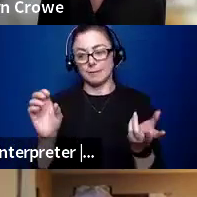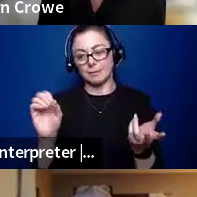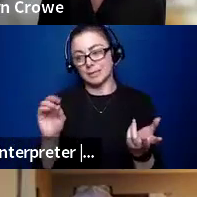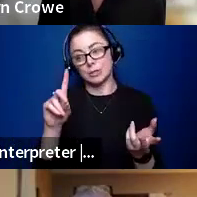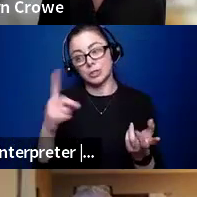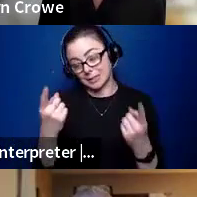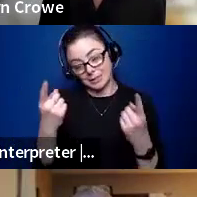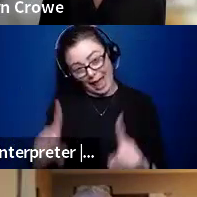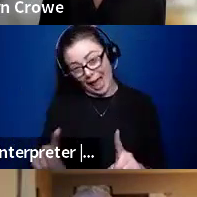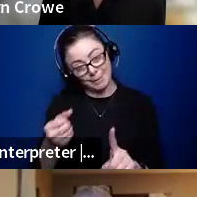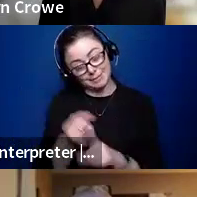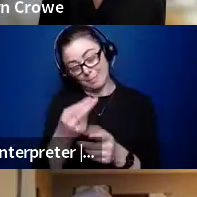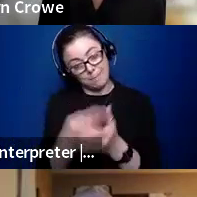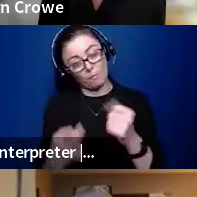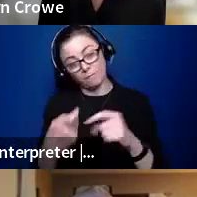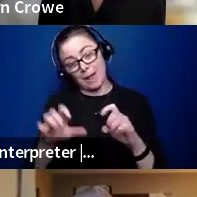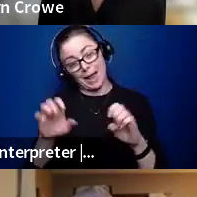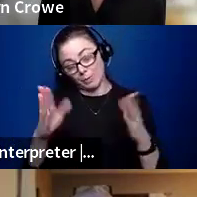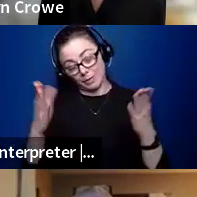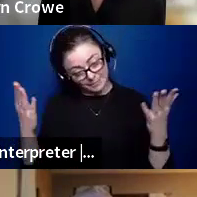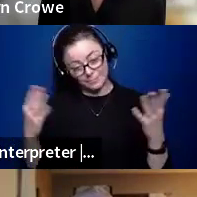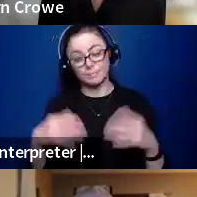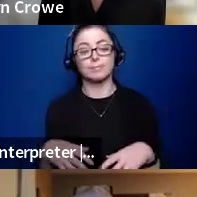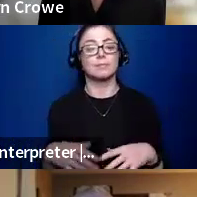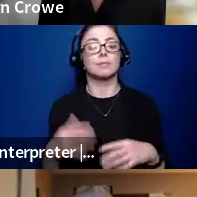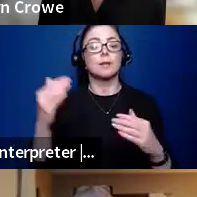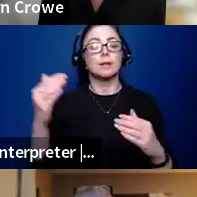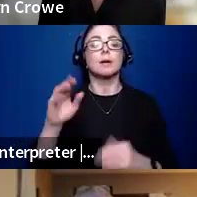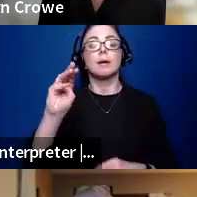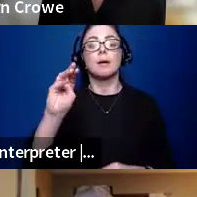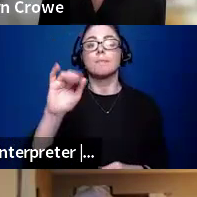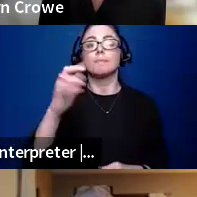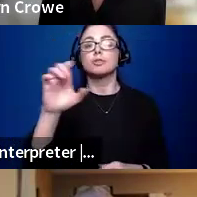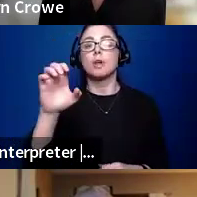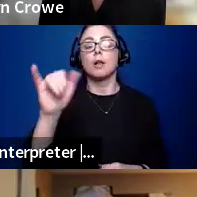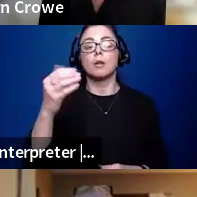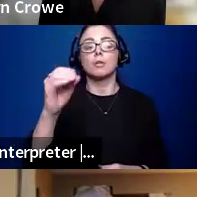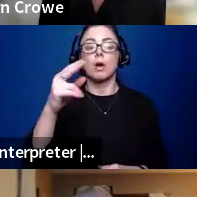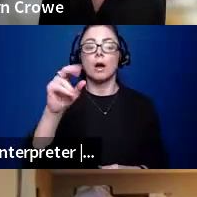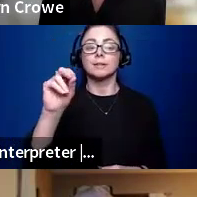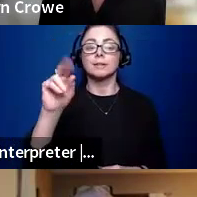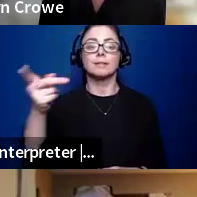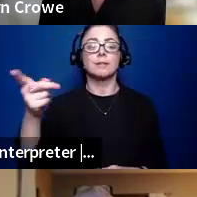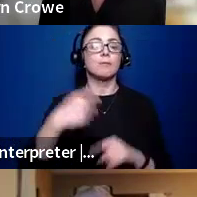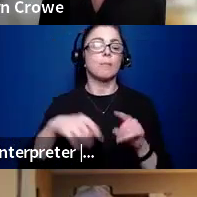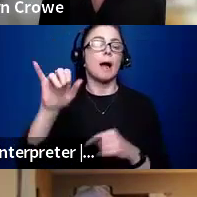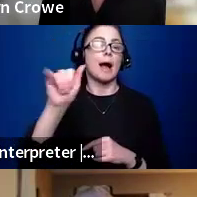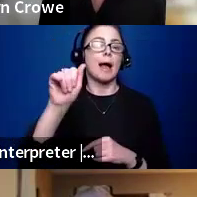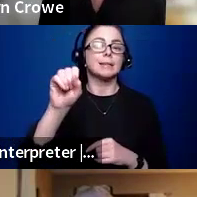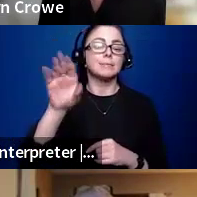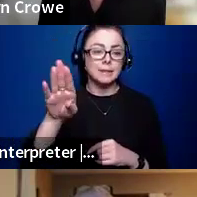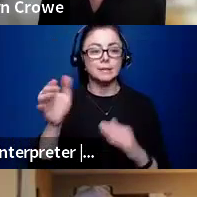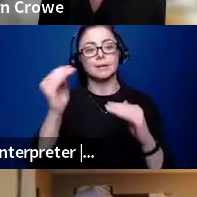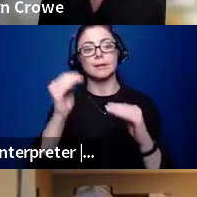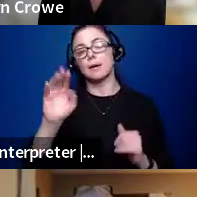area of the state. Michelle Johnson from the Iowa Association of School Boards, Mark Schneider, who is a retired superintendent